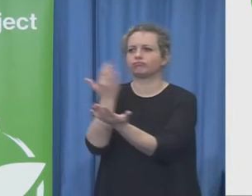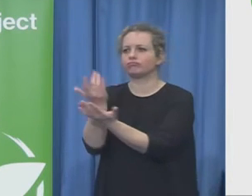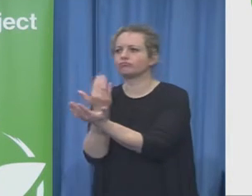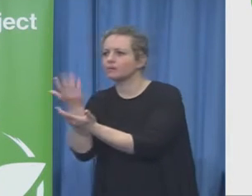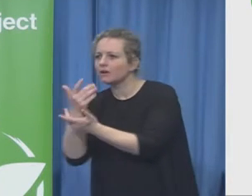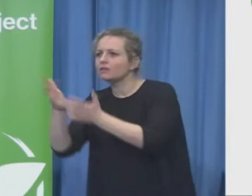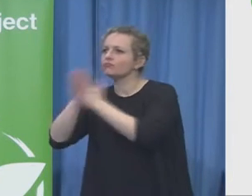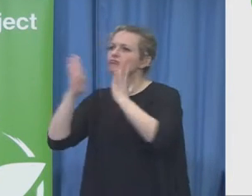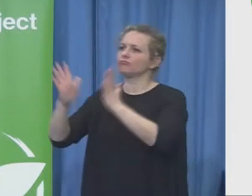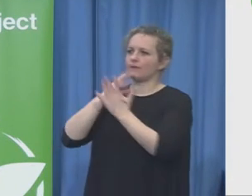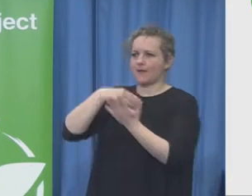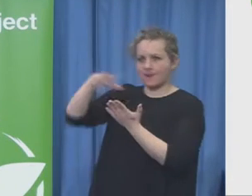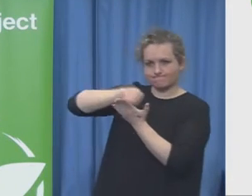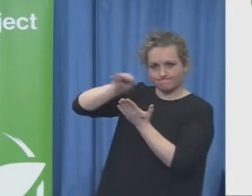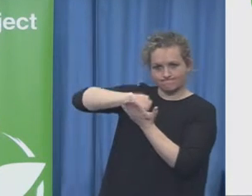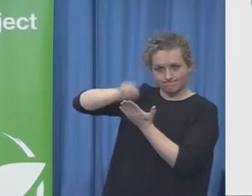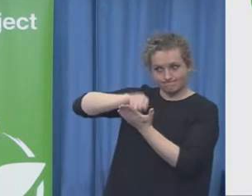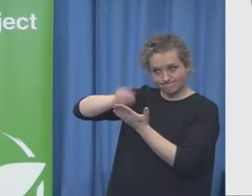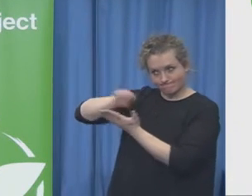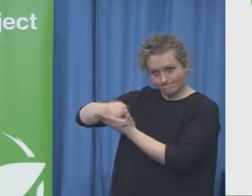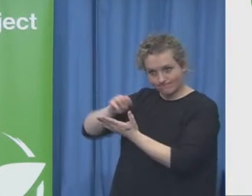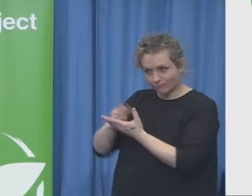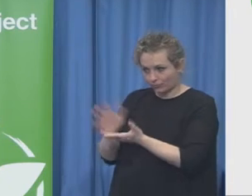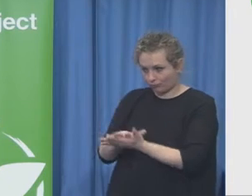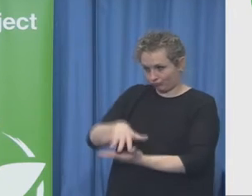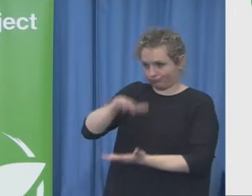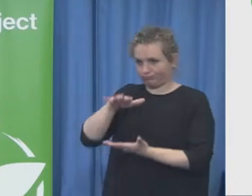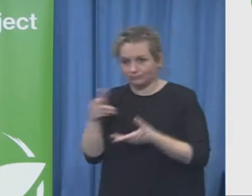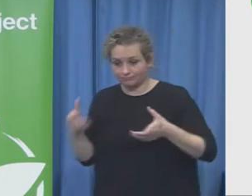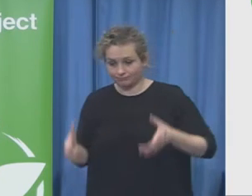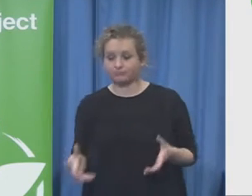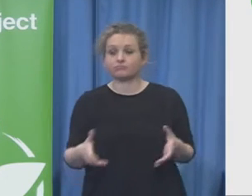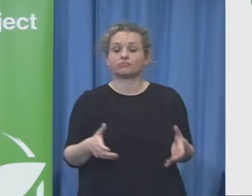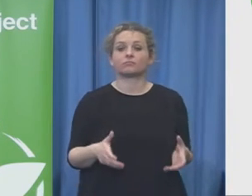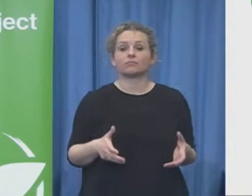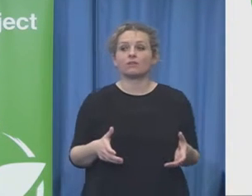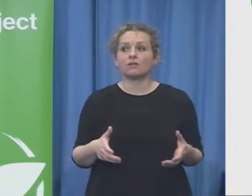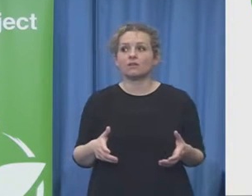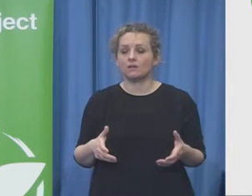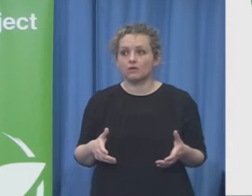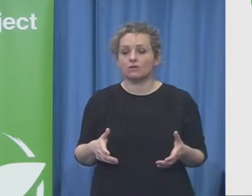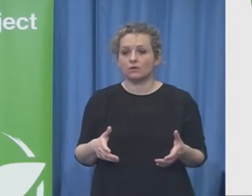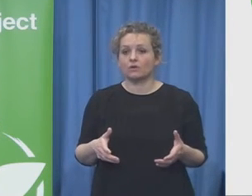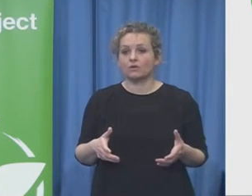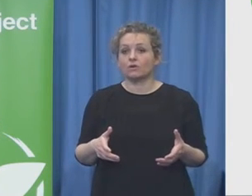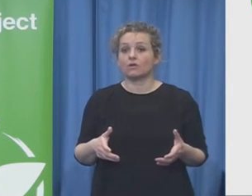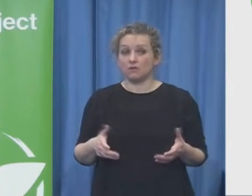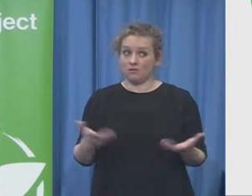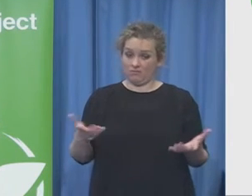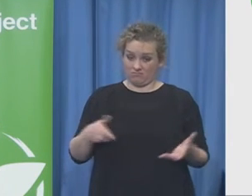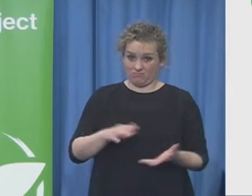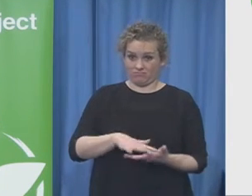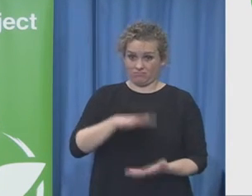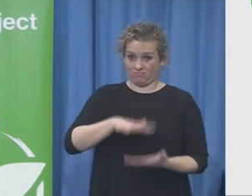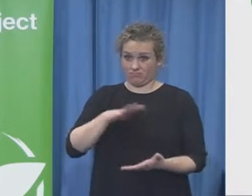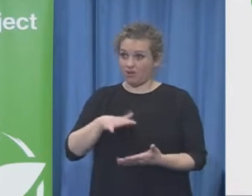have to change that culture, we have to actually use stories to change.